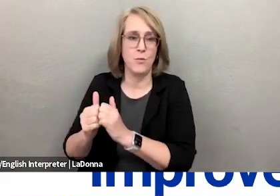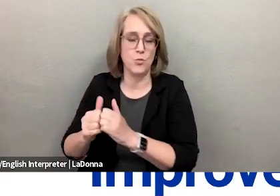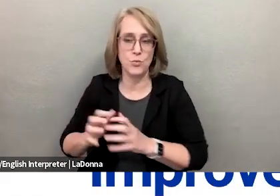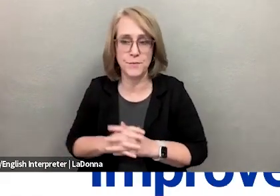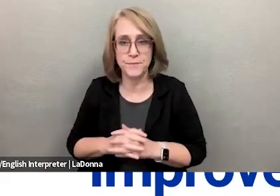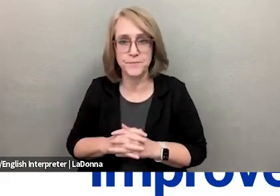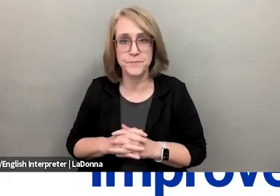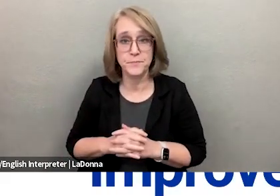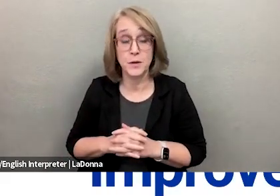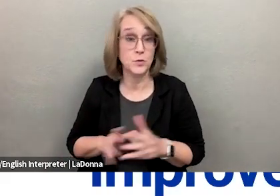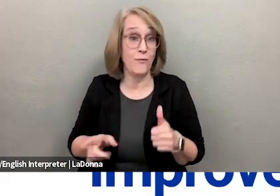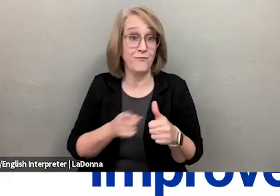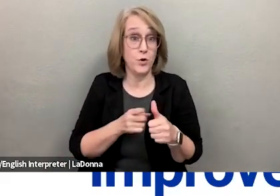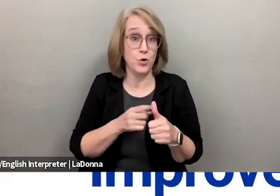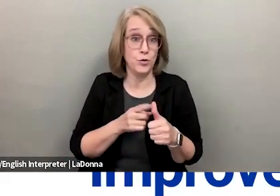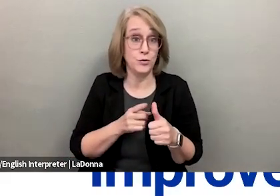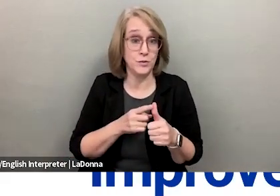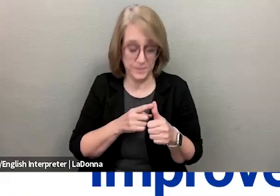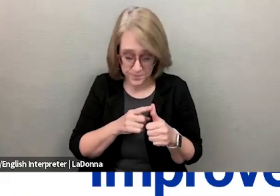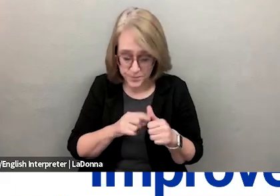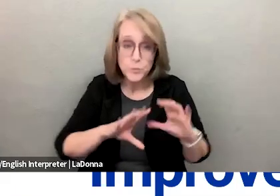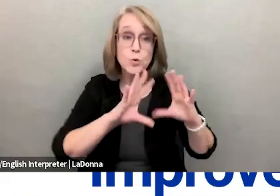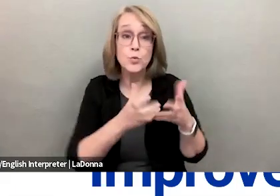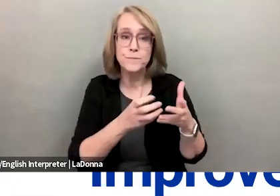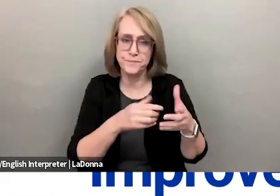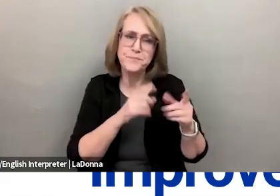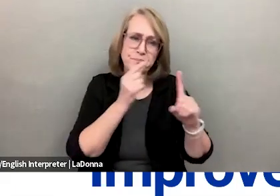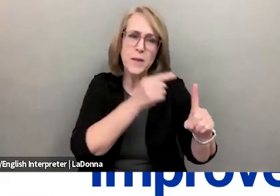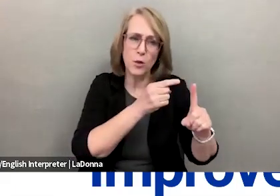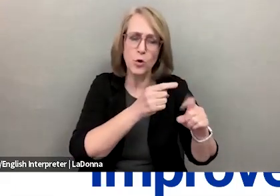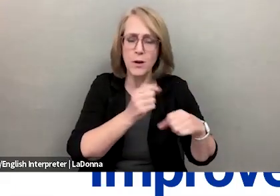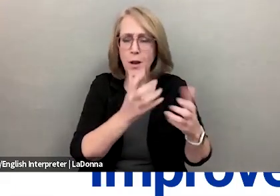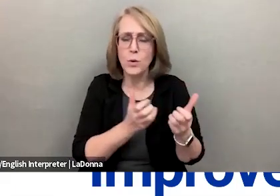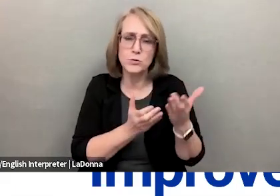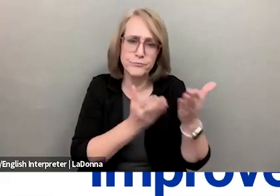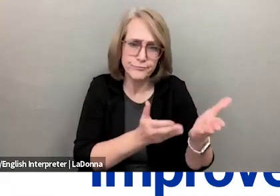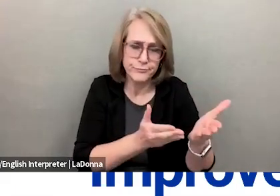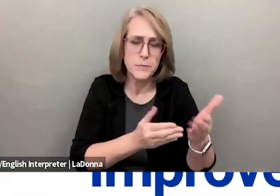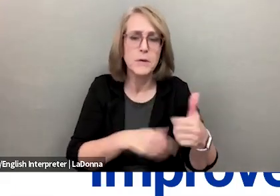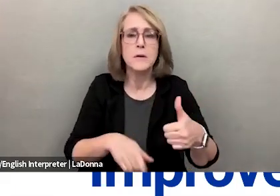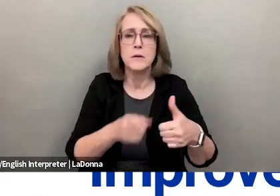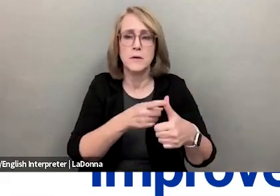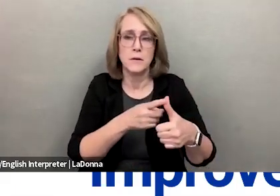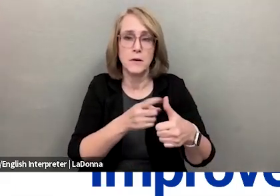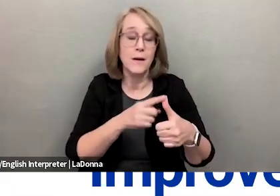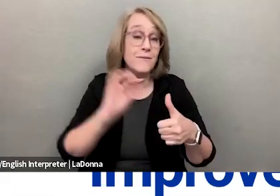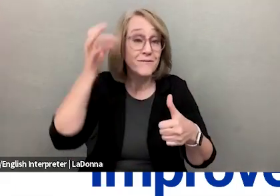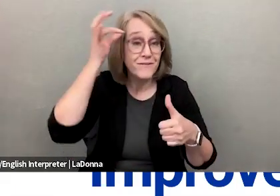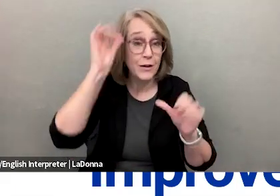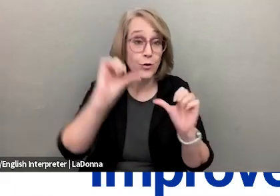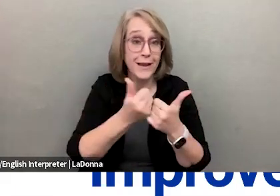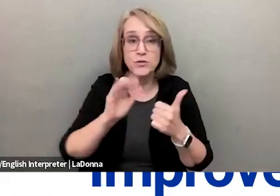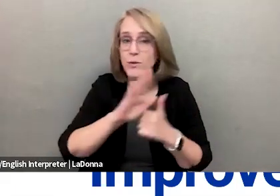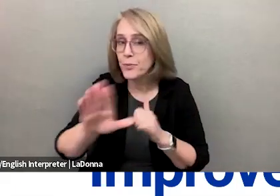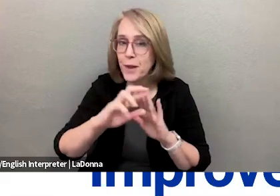Within the first pillar, there are a few recommendations that I want to highlight. First is there is a substantive role for federal agencies to